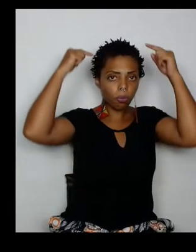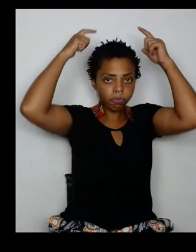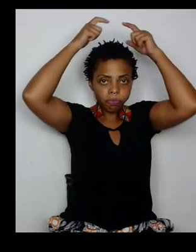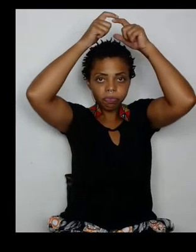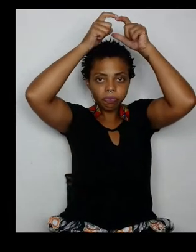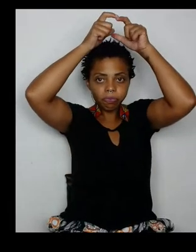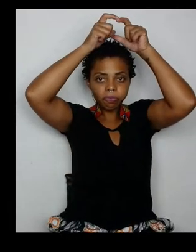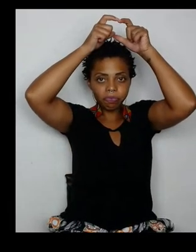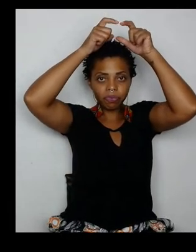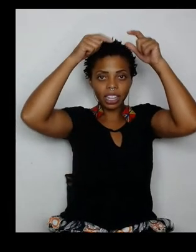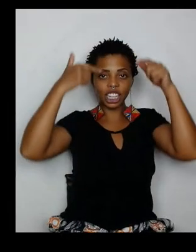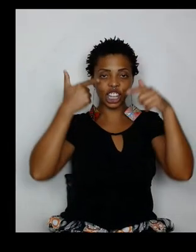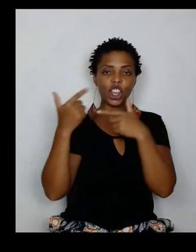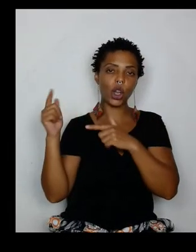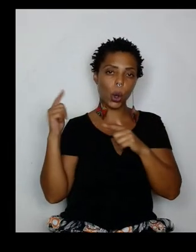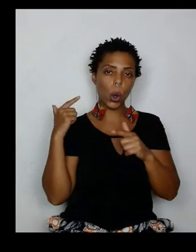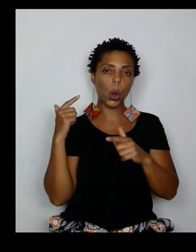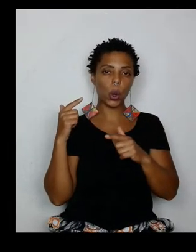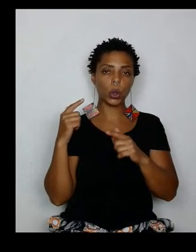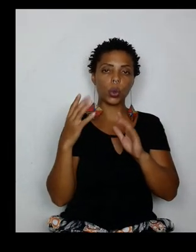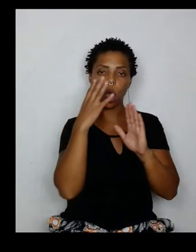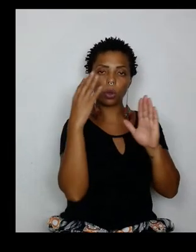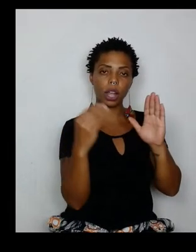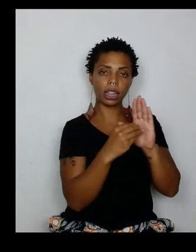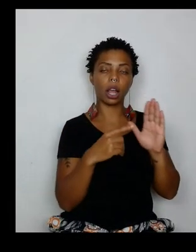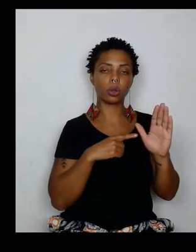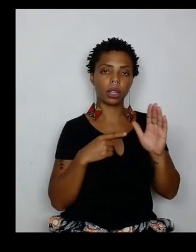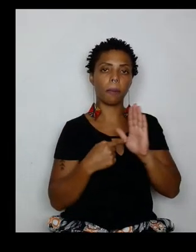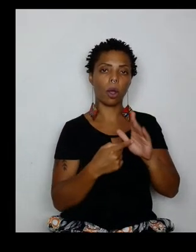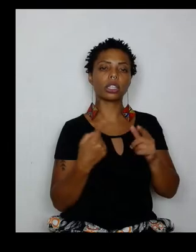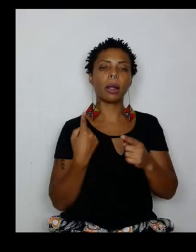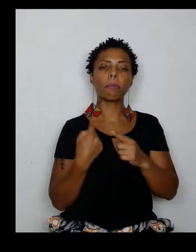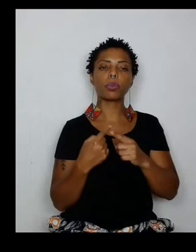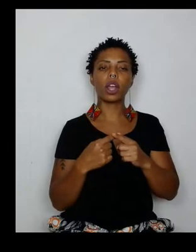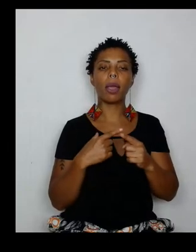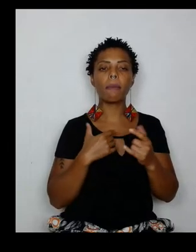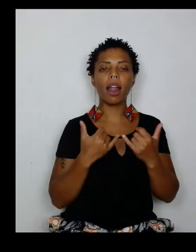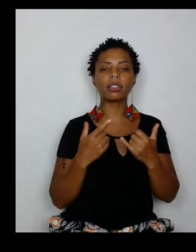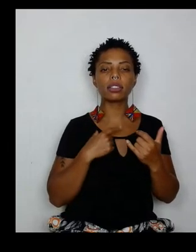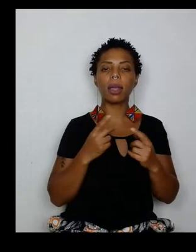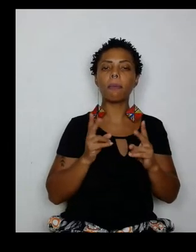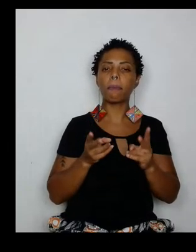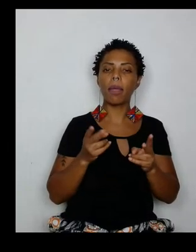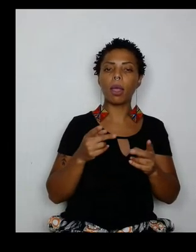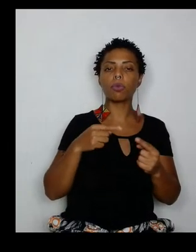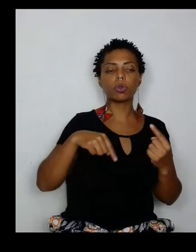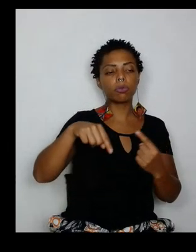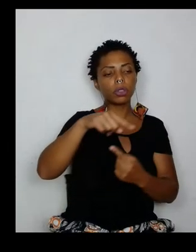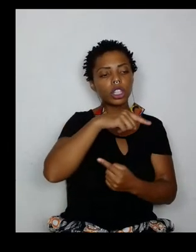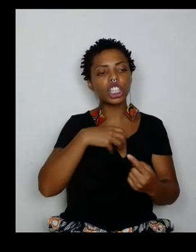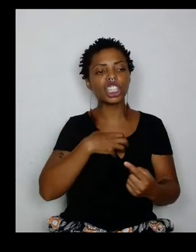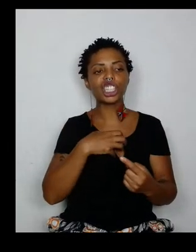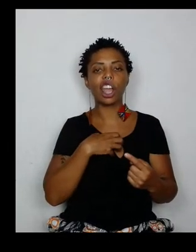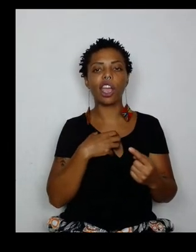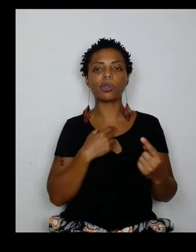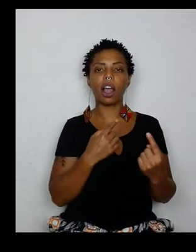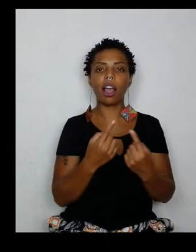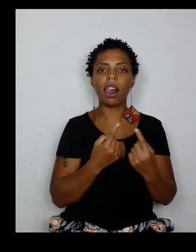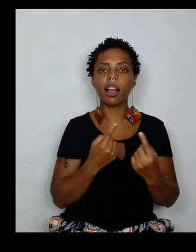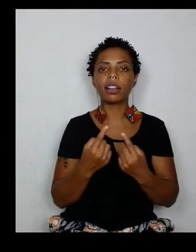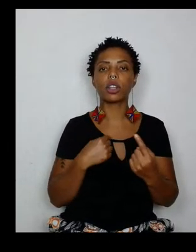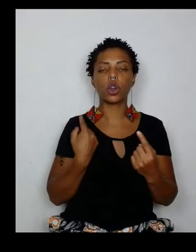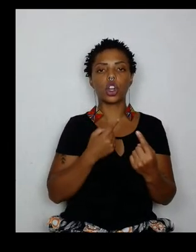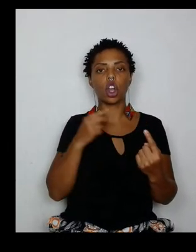circularity of an engagement of um the direction of potential gazes between the spirit of the dead